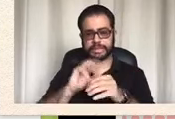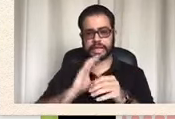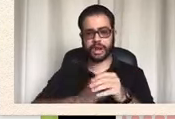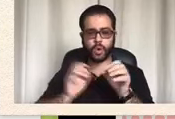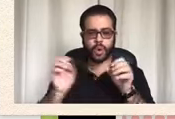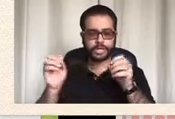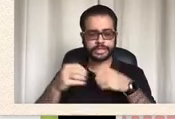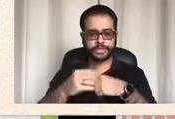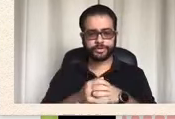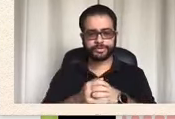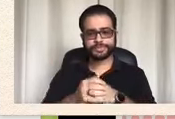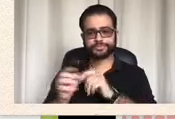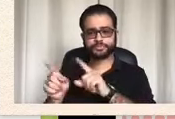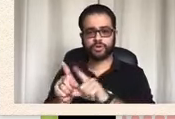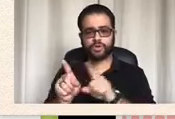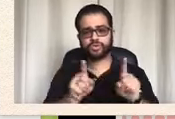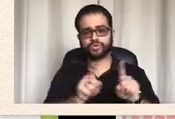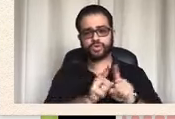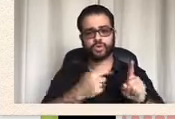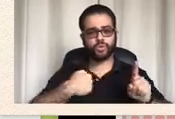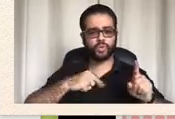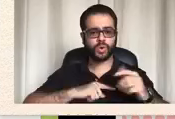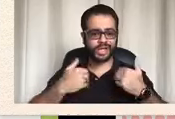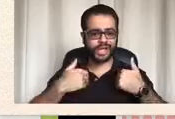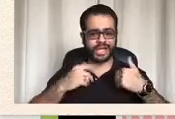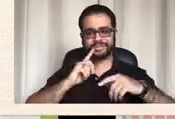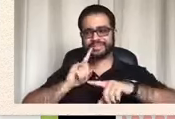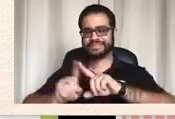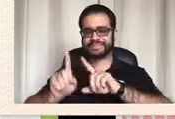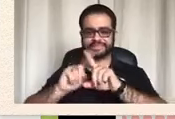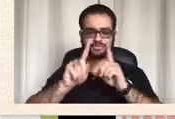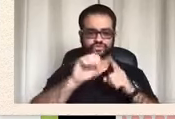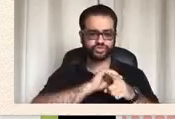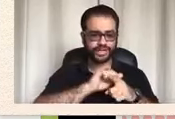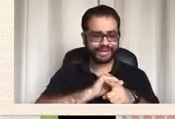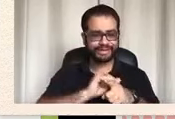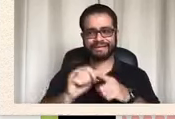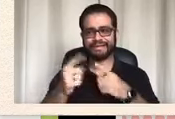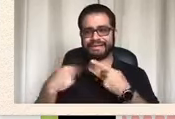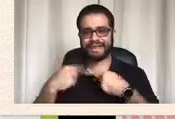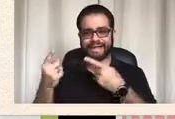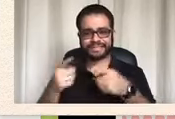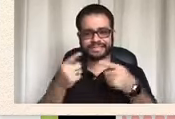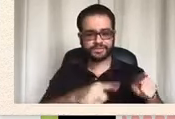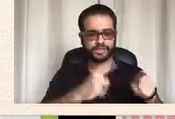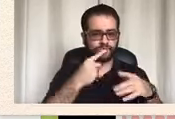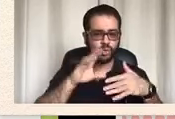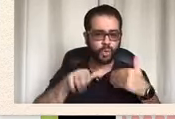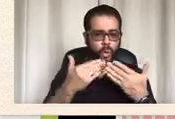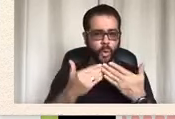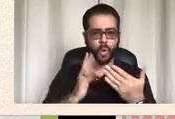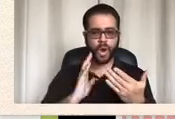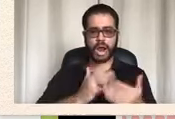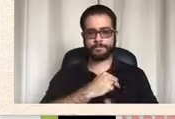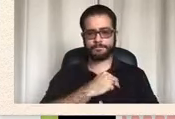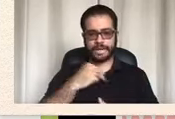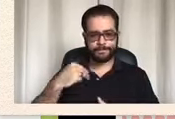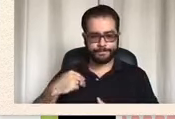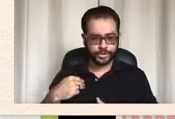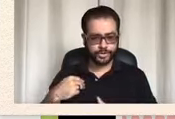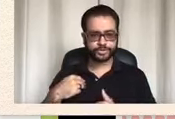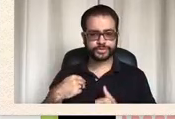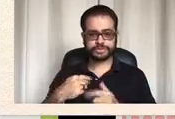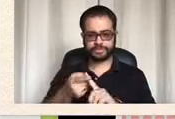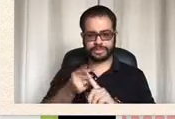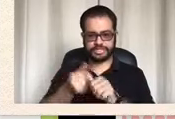also hold different trainings and activities for all of our members of our groups to